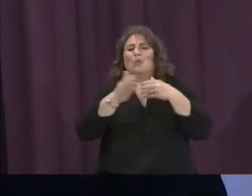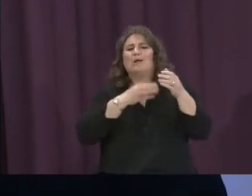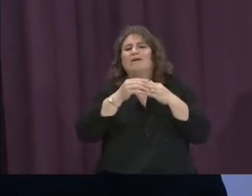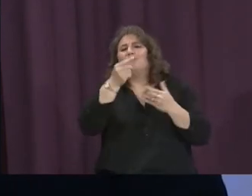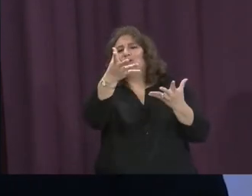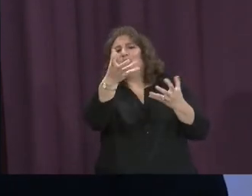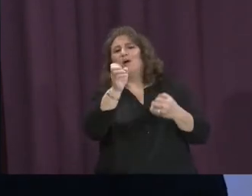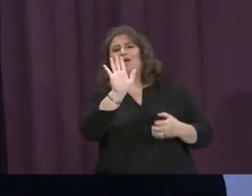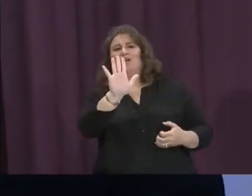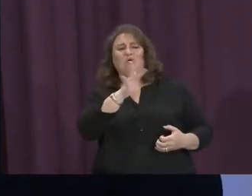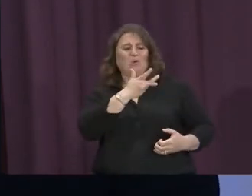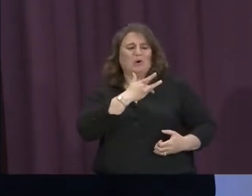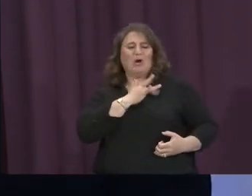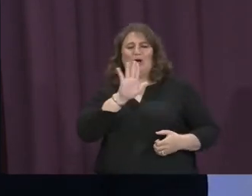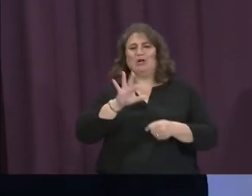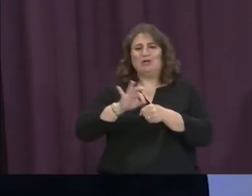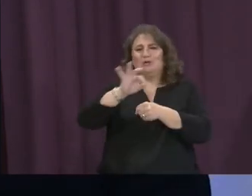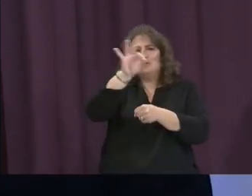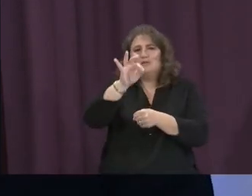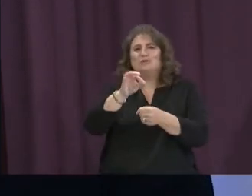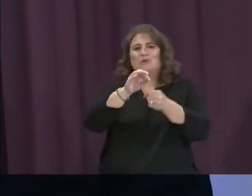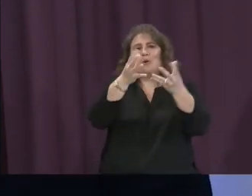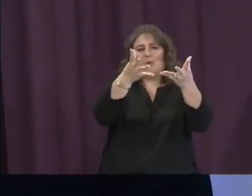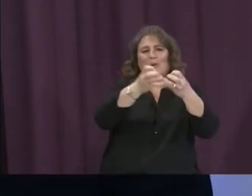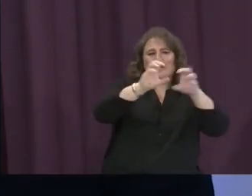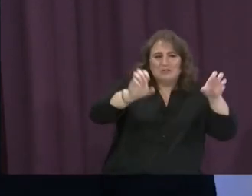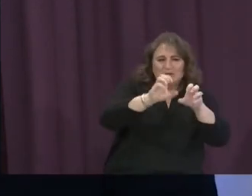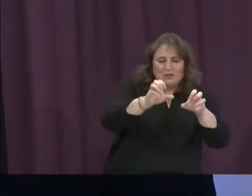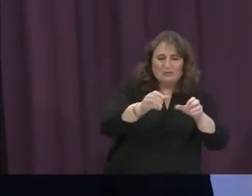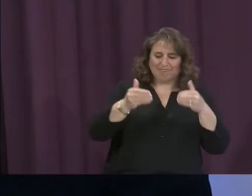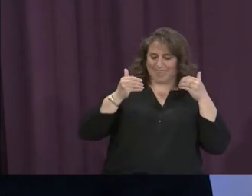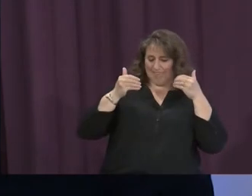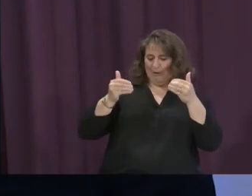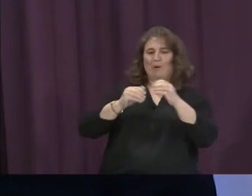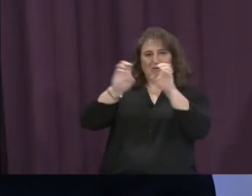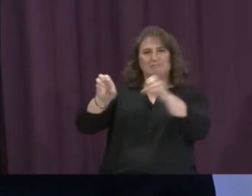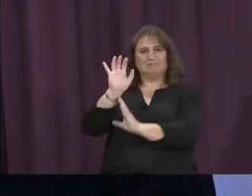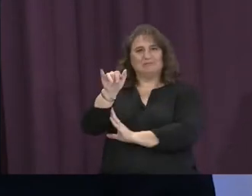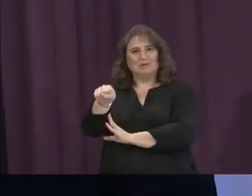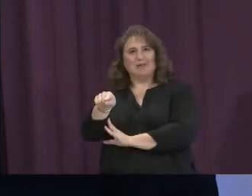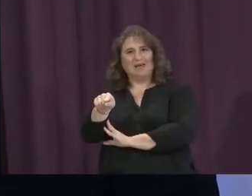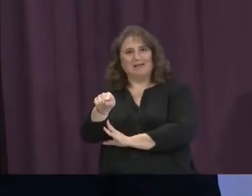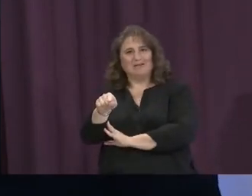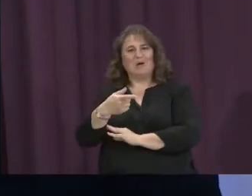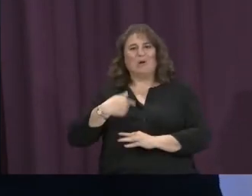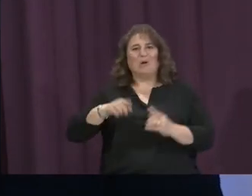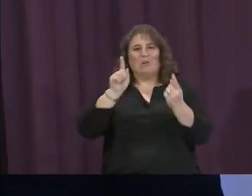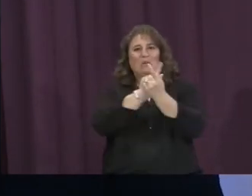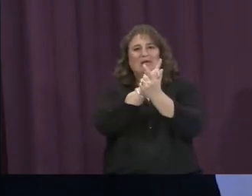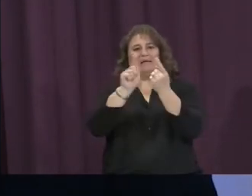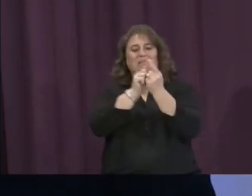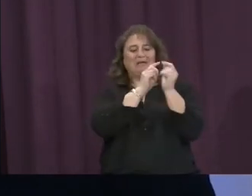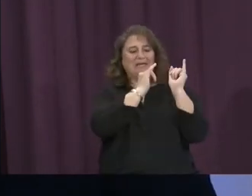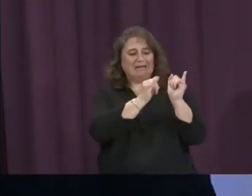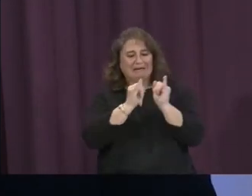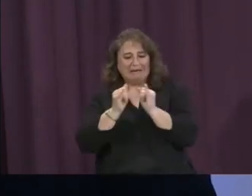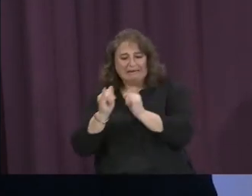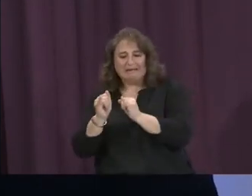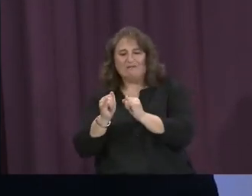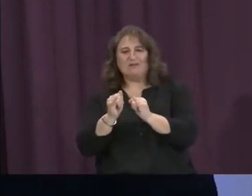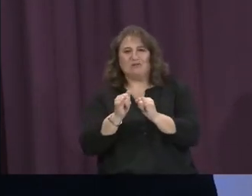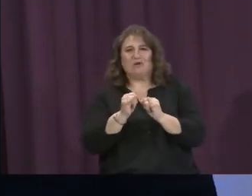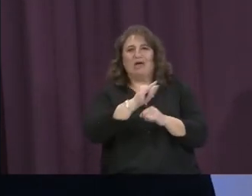soul into. And I'm inspired every day by meeting the individuals that we get to meet on the job or in the